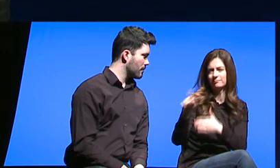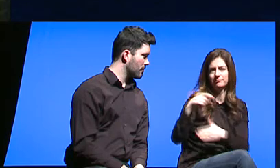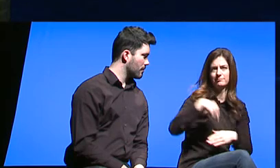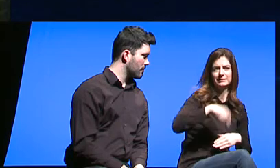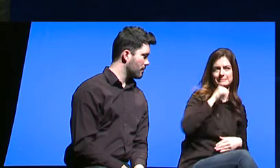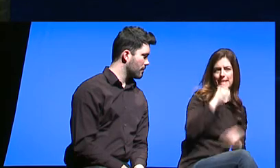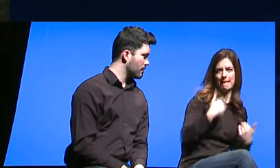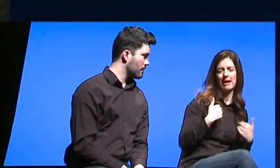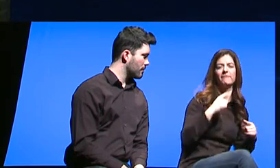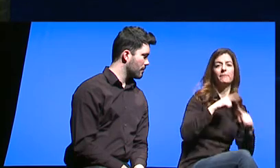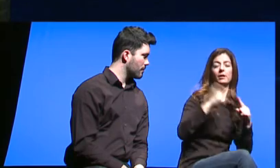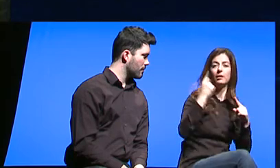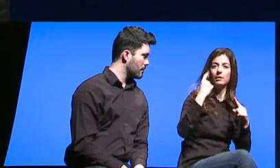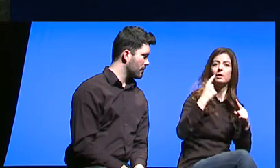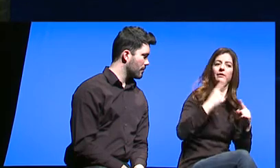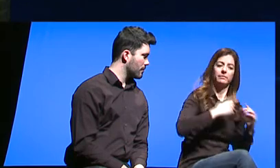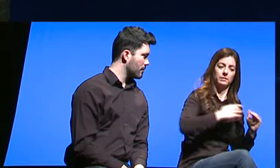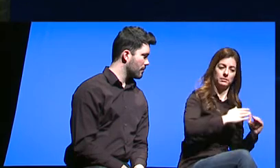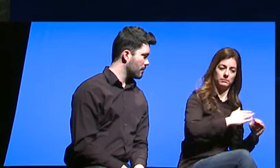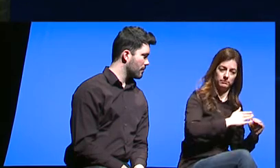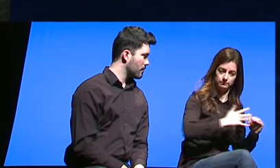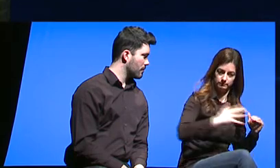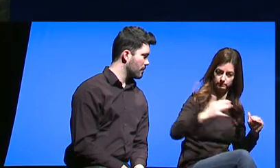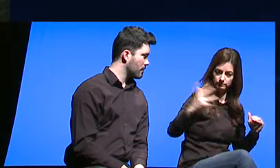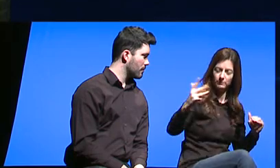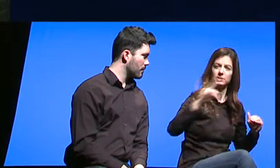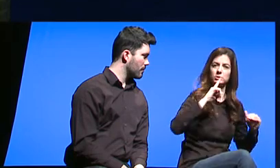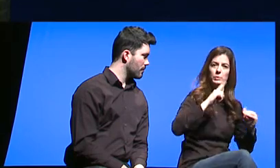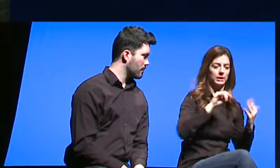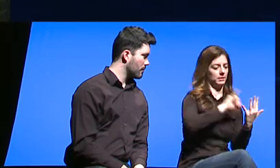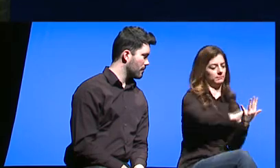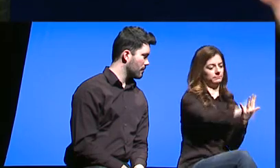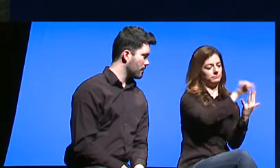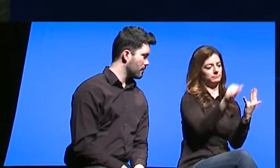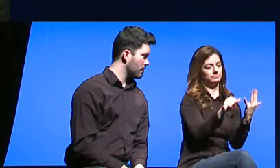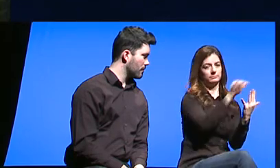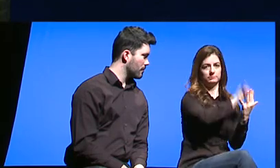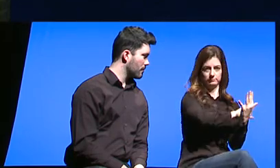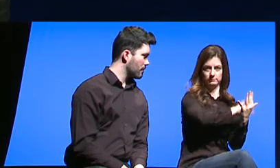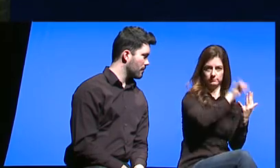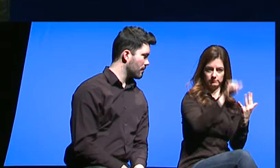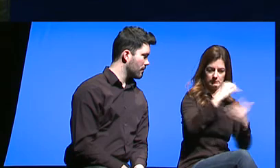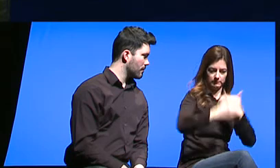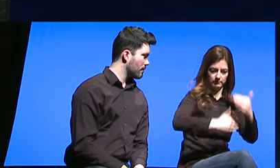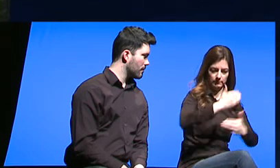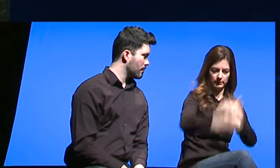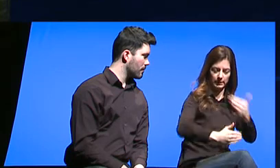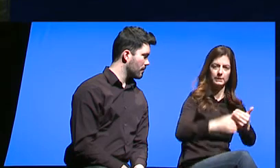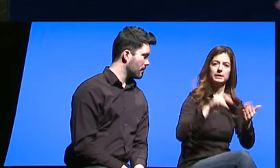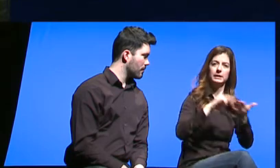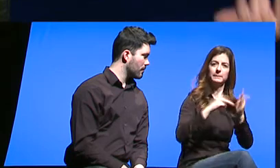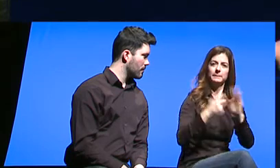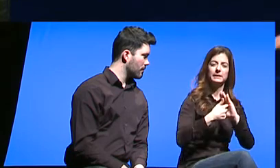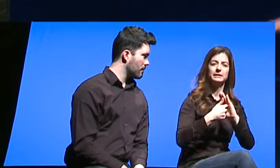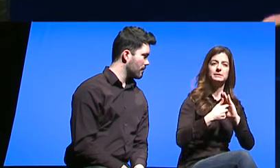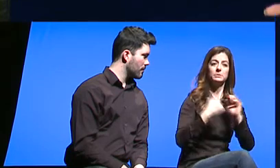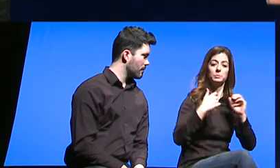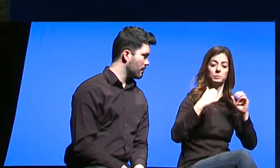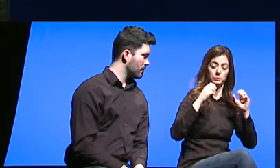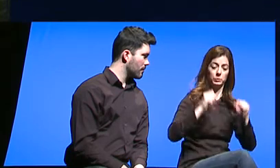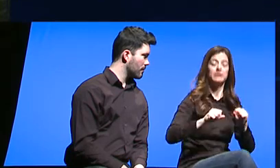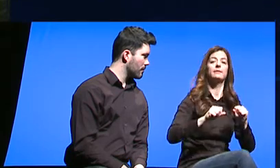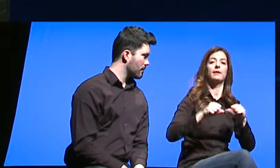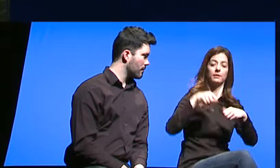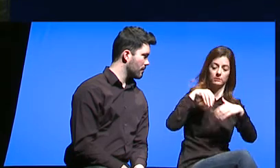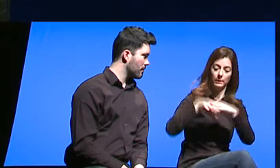form, and it allows us as an organization to have a replicable model that we can bring to different communities and quickly adapt